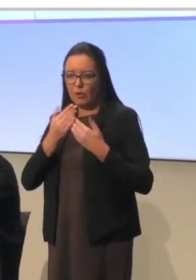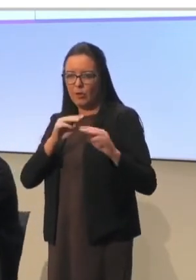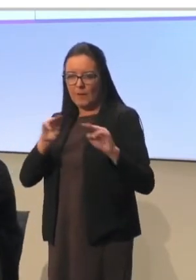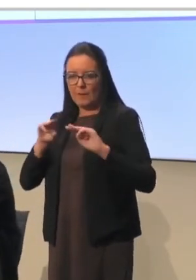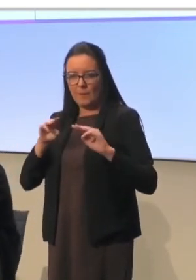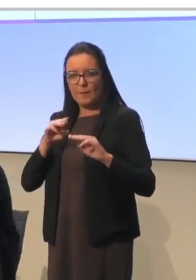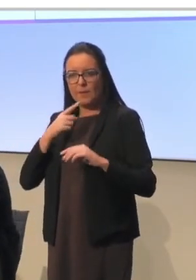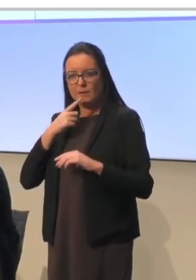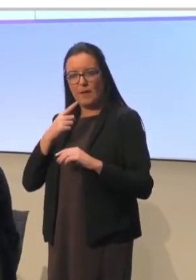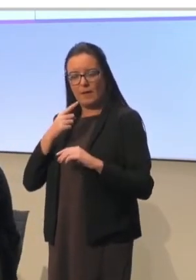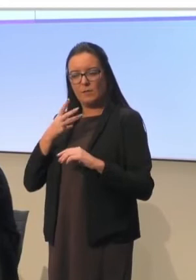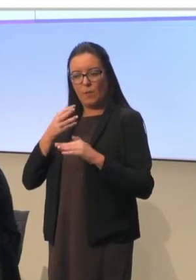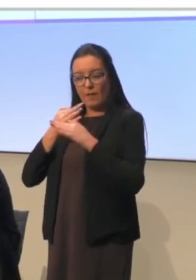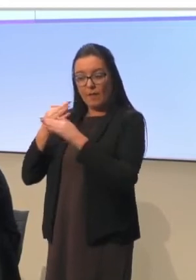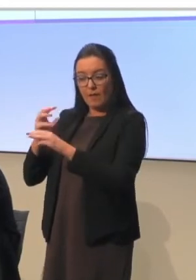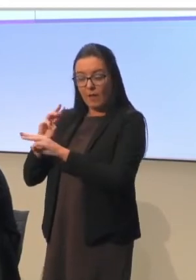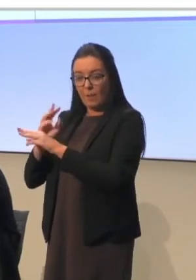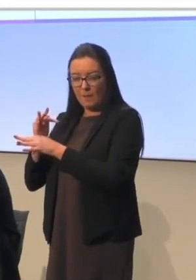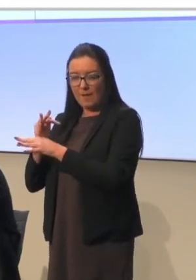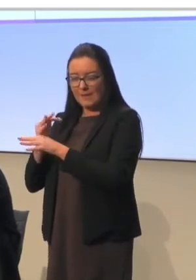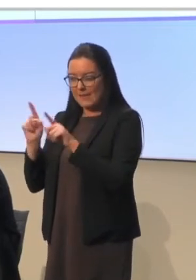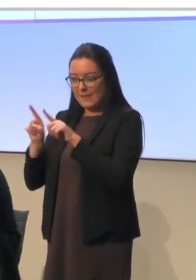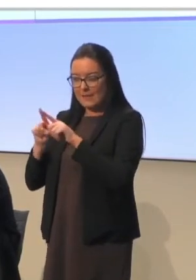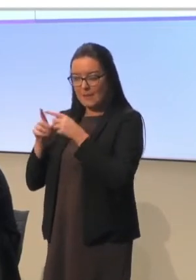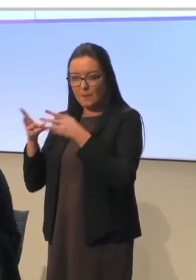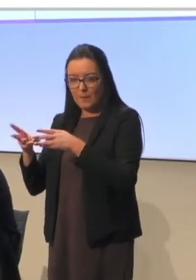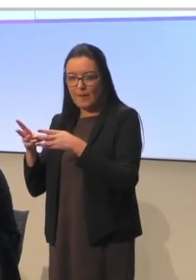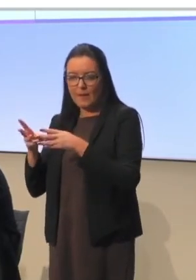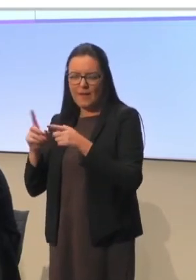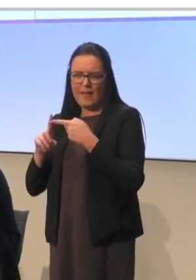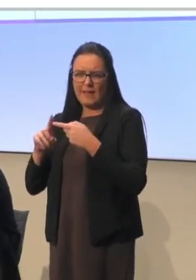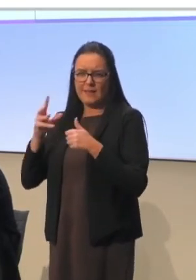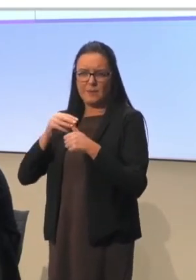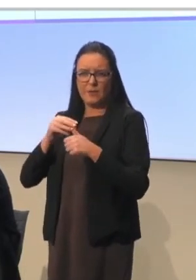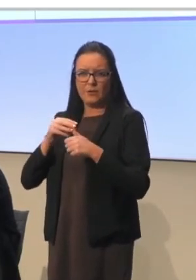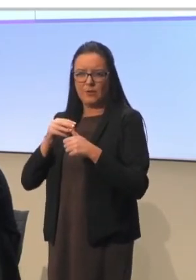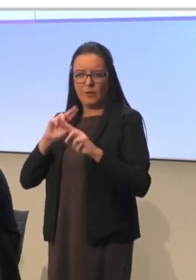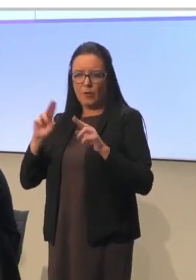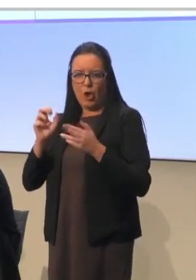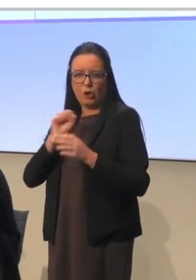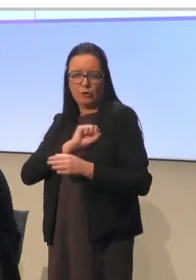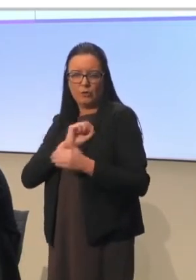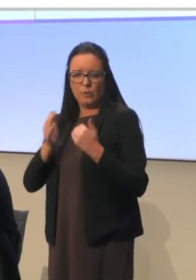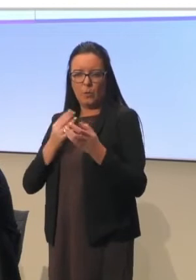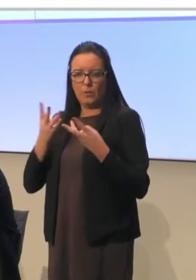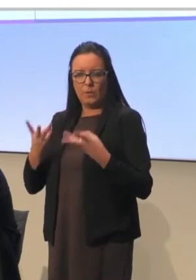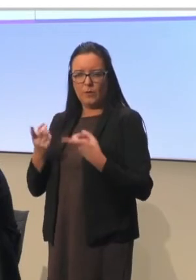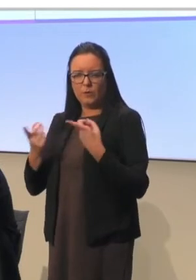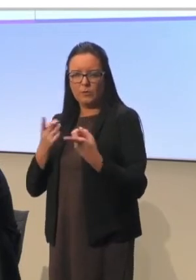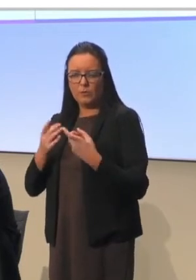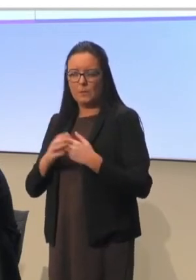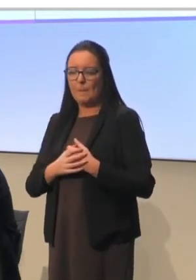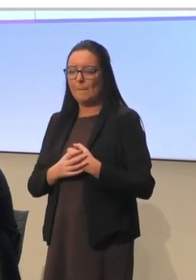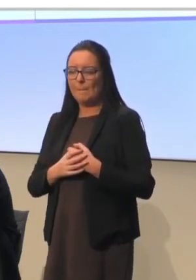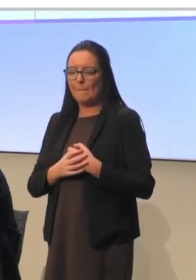parents' general footsteps, either explicitly or implicitly, especially when they weren't sure of what they wanted to do. And yeah, in terms of that